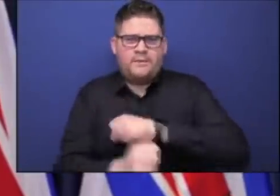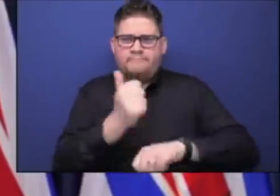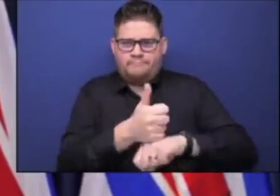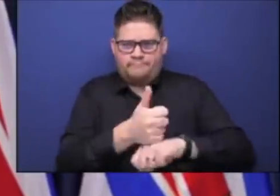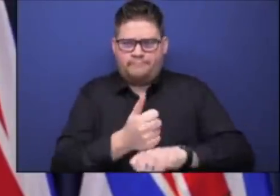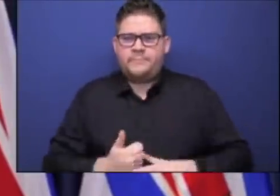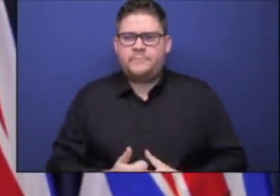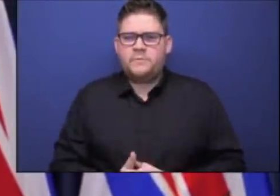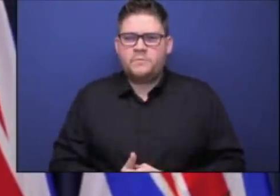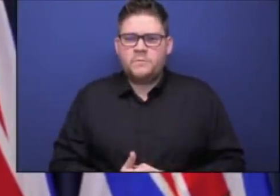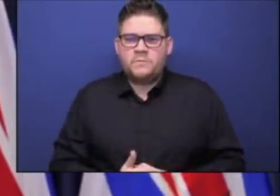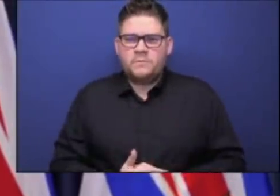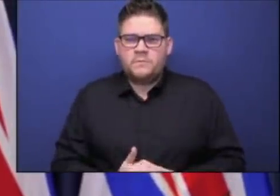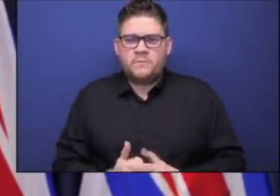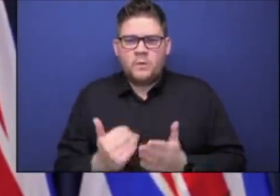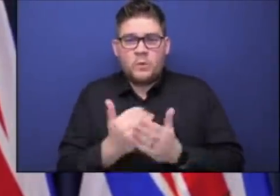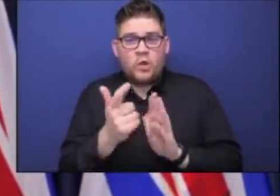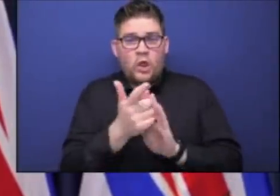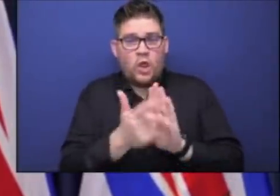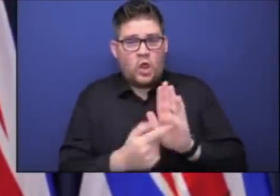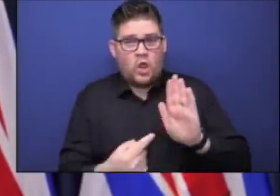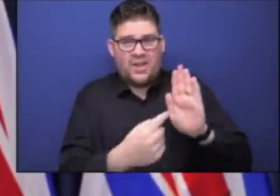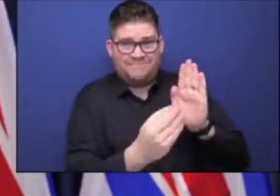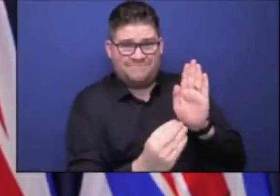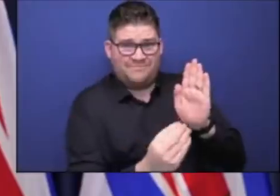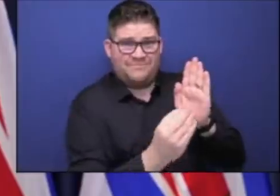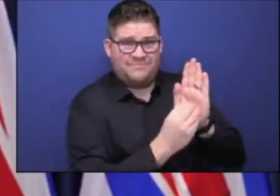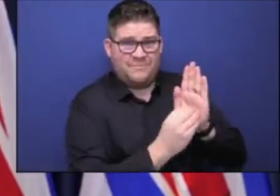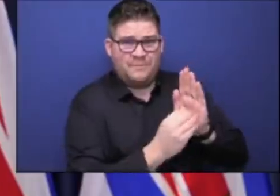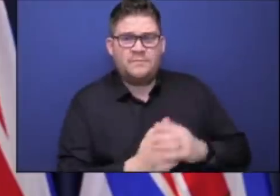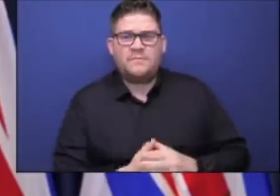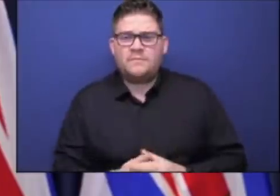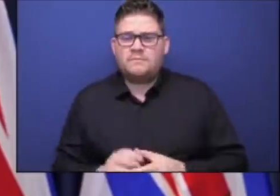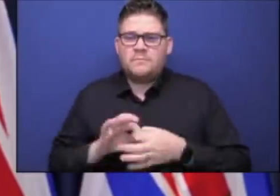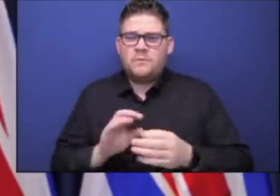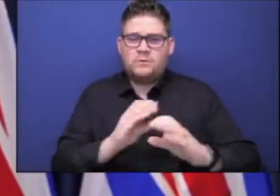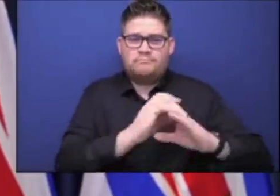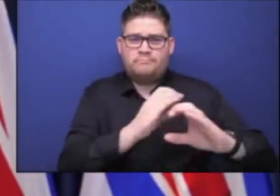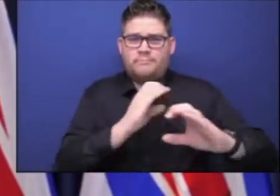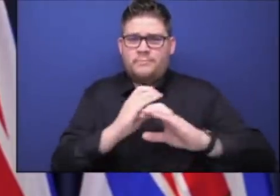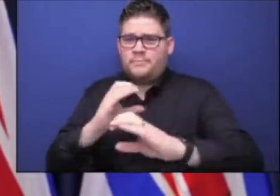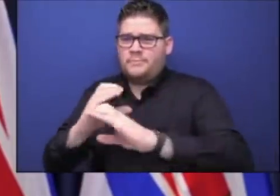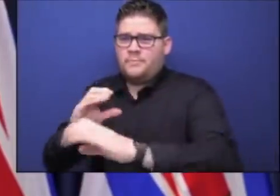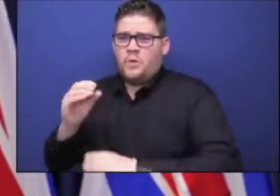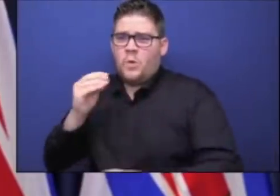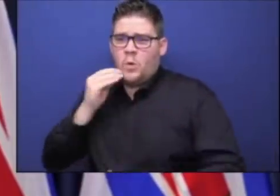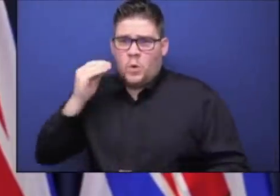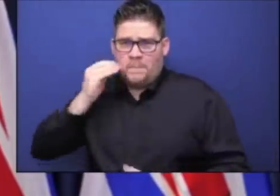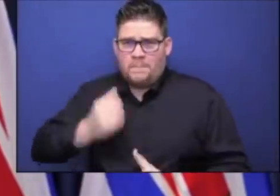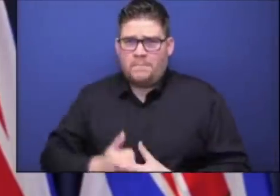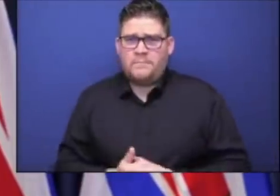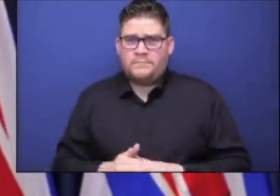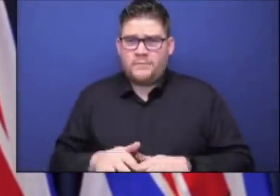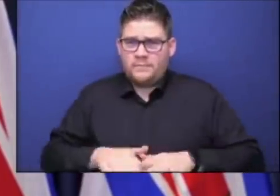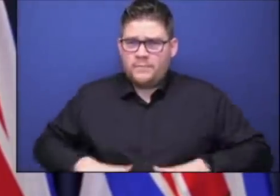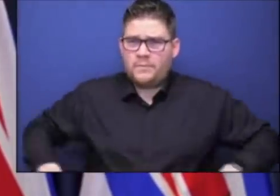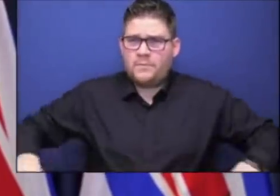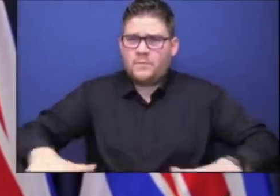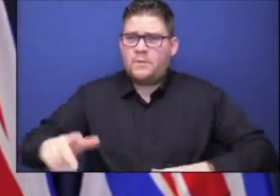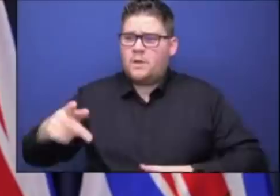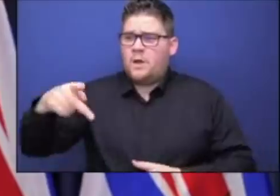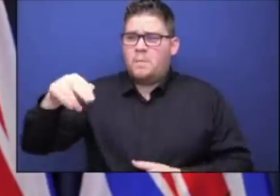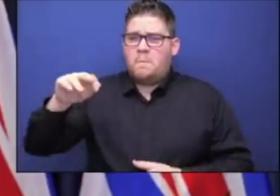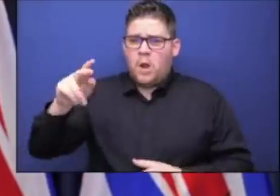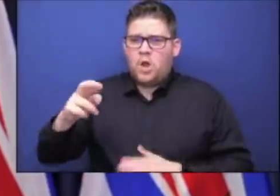Right now, park rules can be changed so frequently, nobody knows what the rules are, and so it's really difficult to either follow